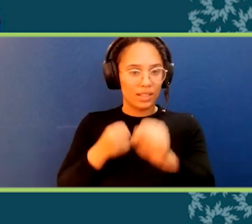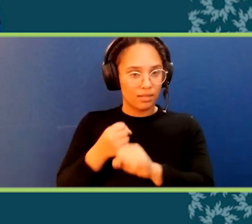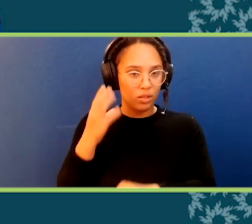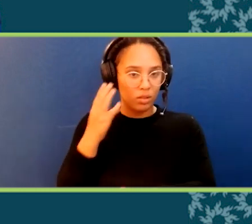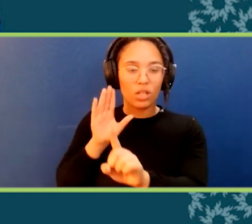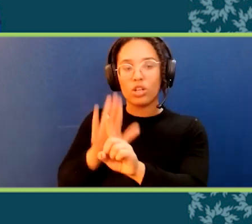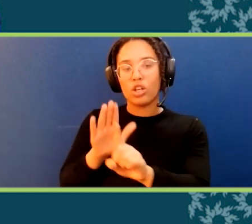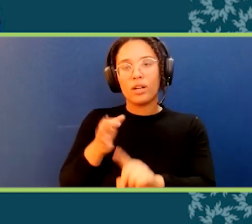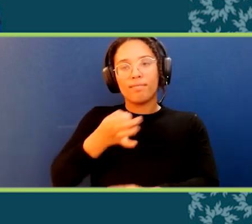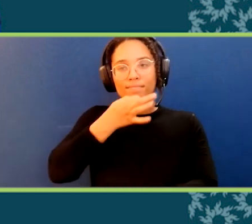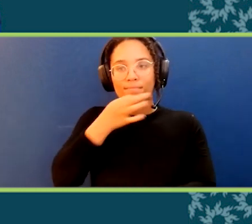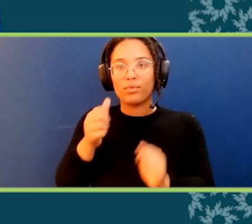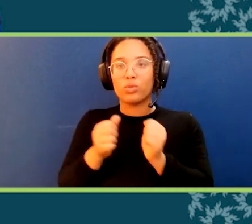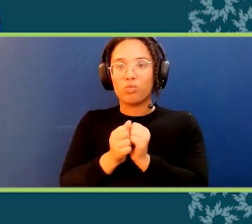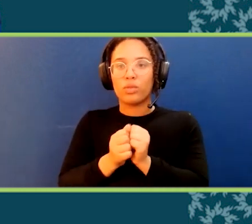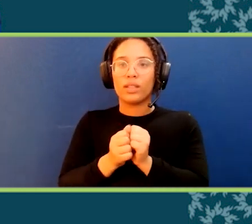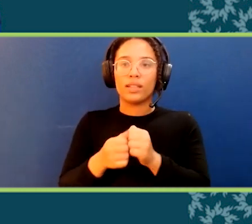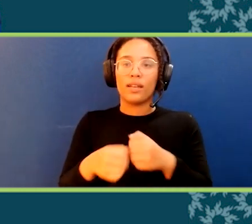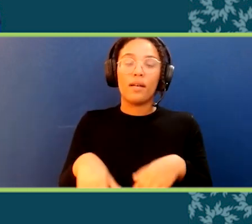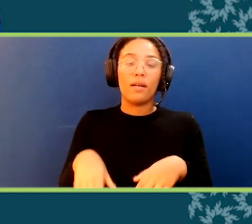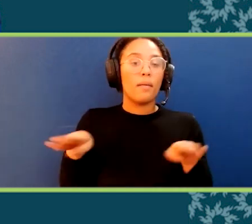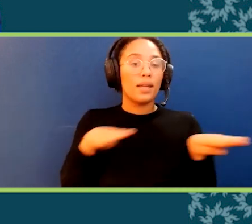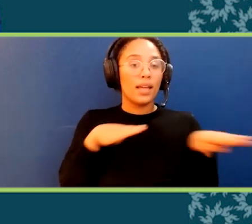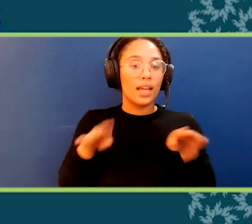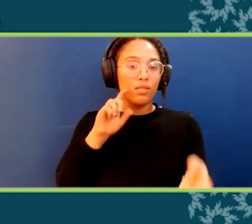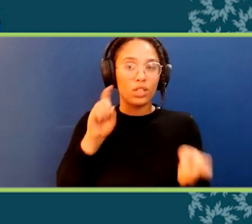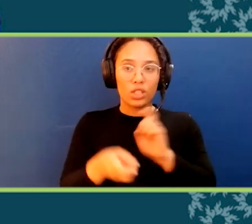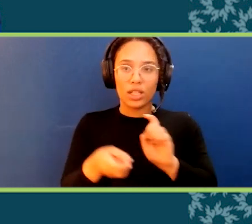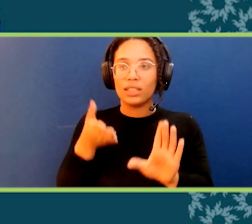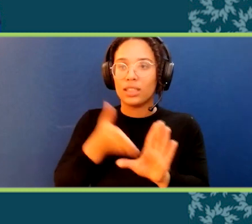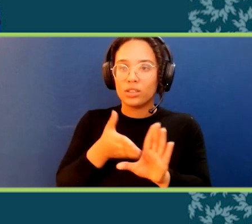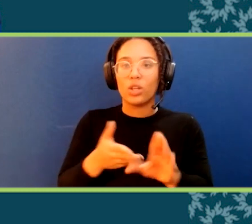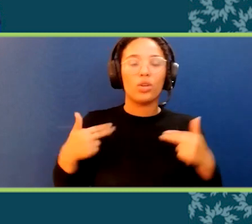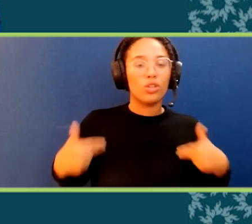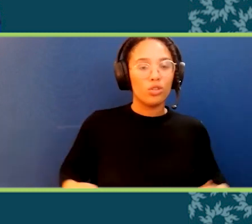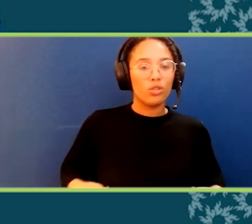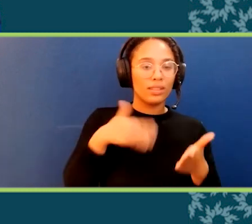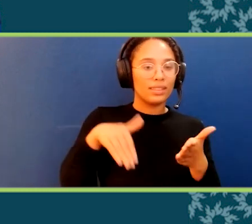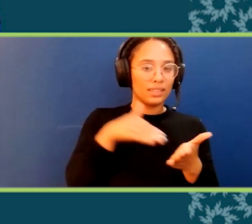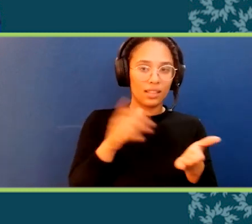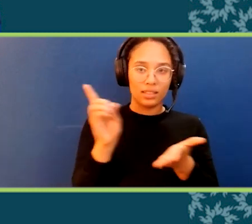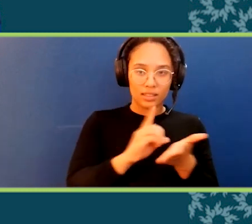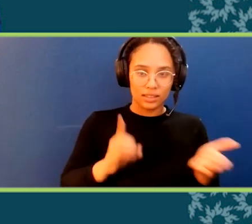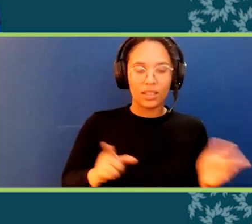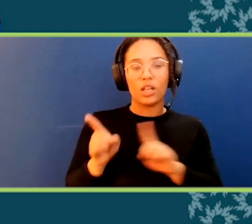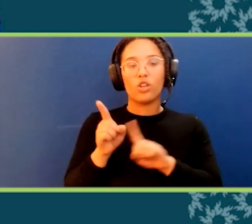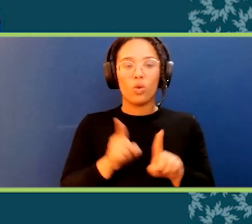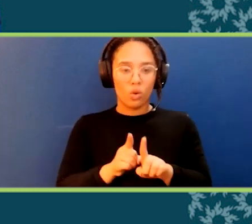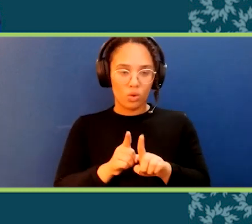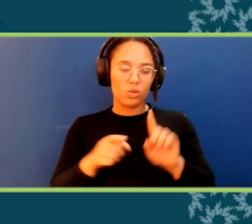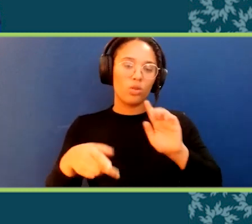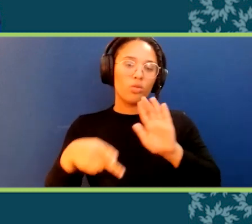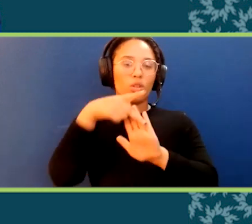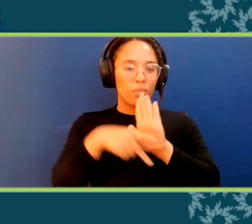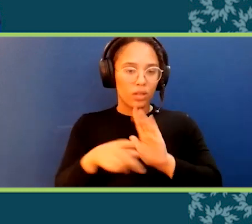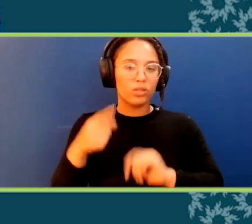human-centered design, behavior change psychology, and the principles of inclusion, diversity, equity, and accessibility. We sometimes